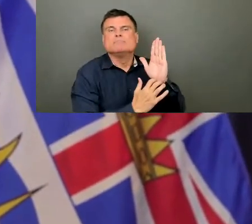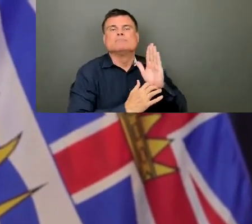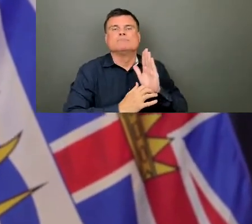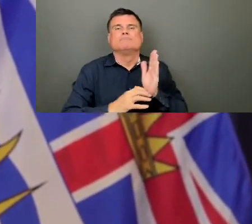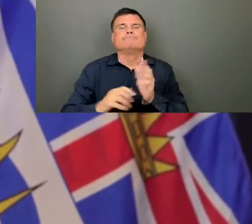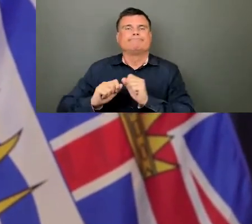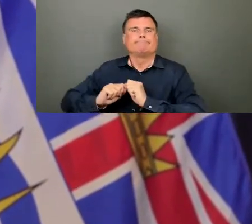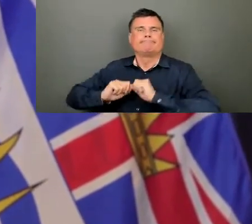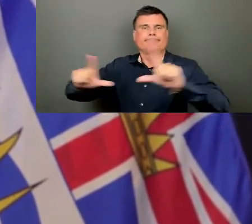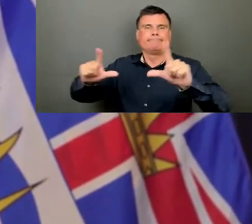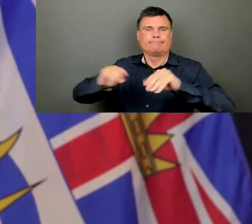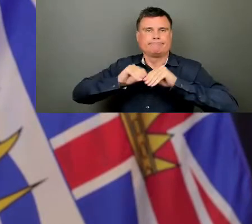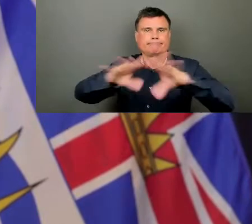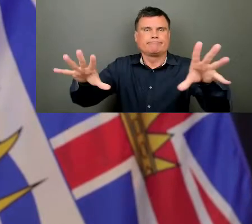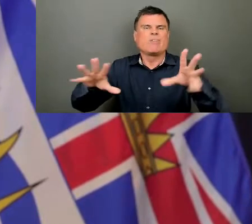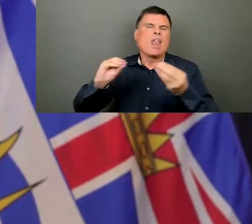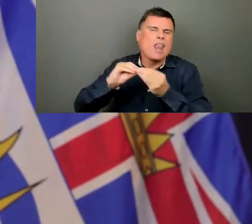CBC.